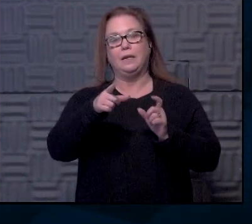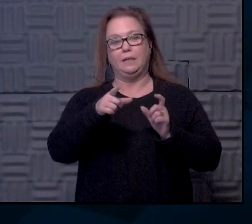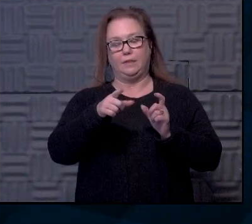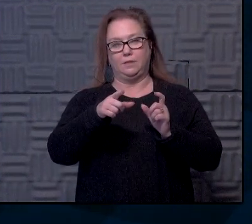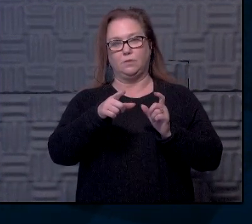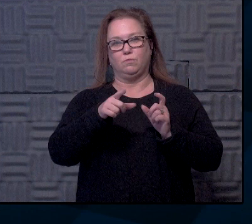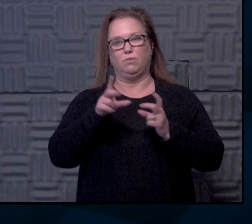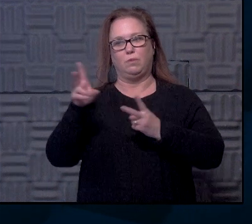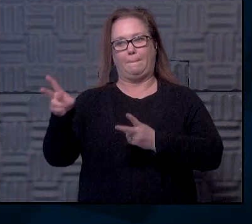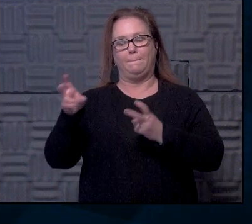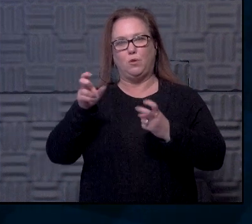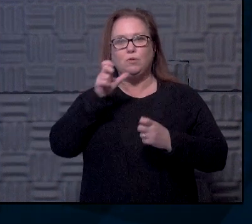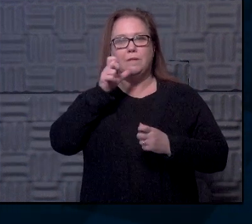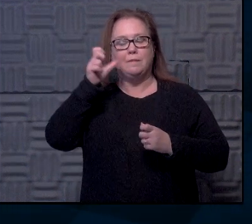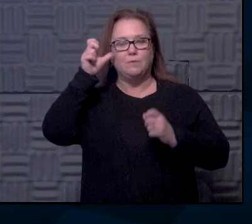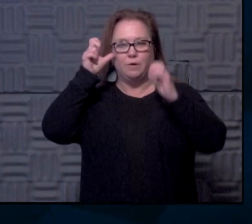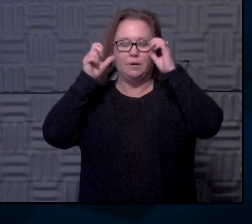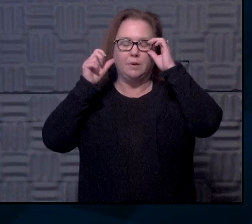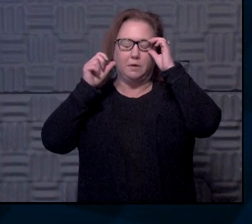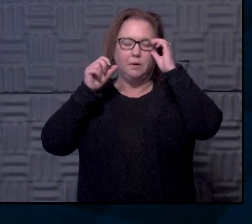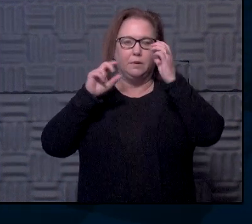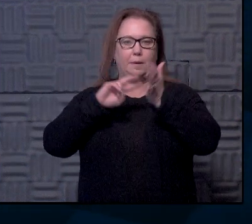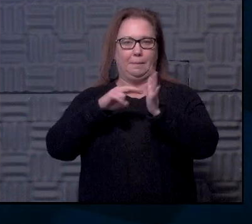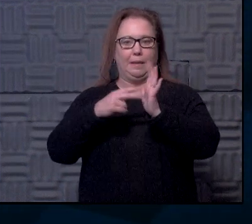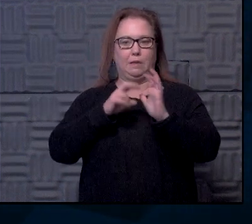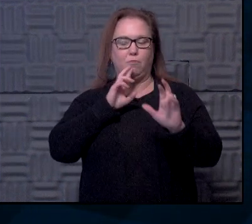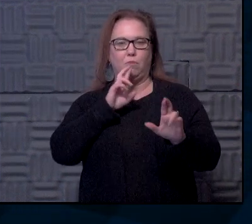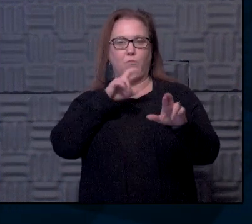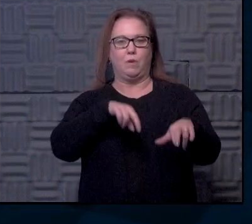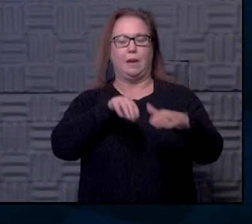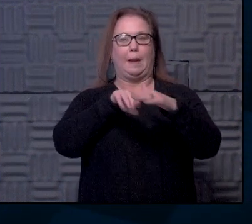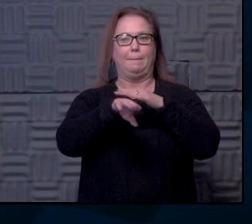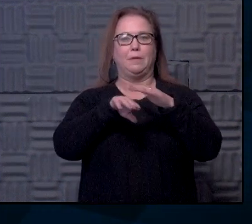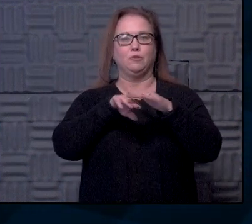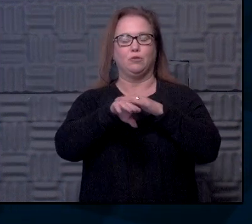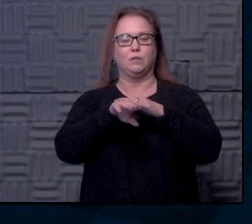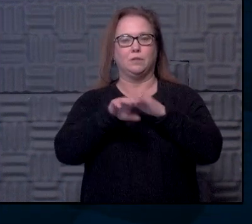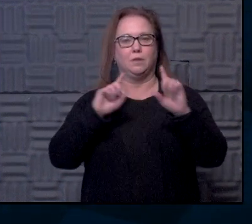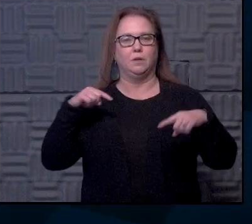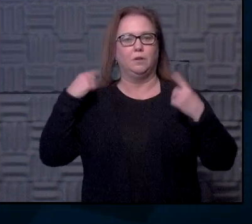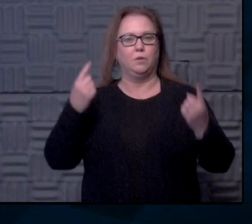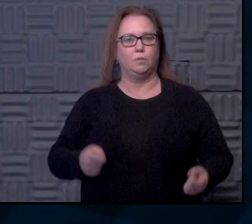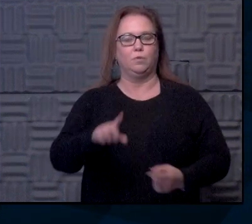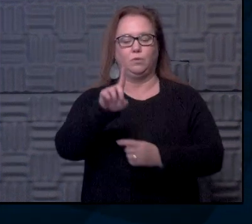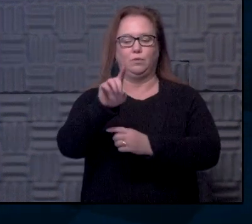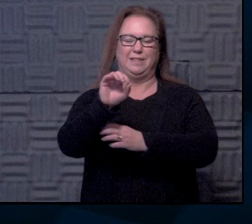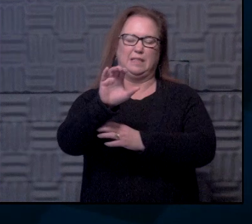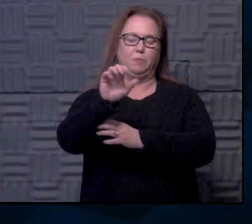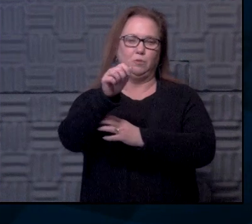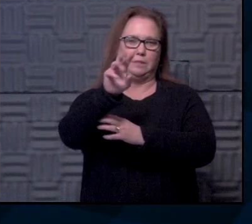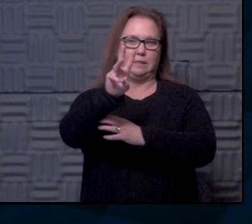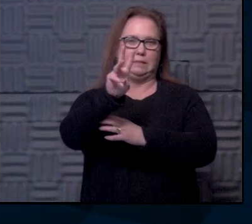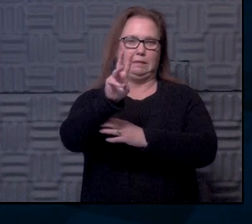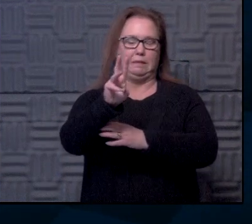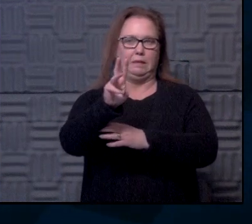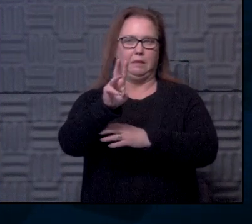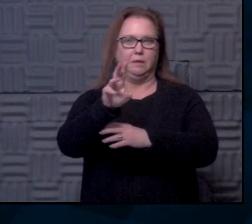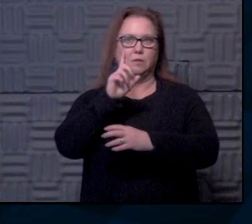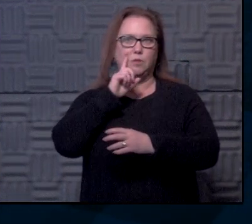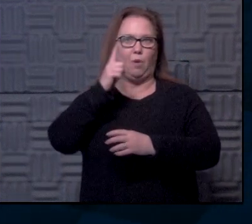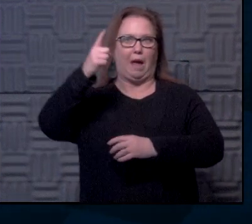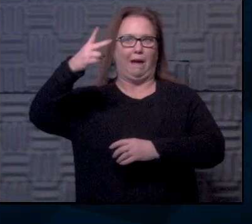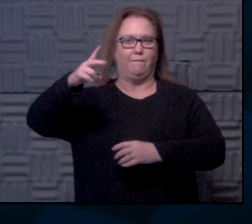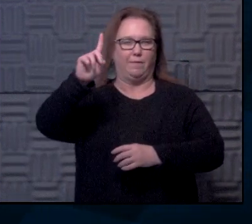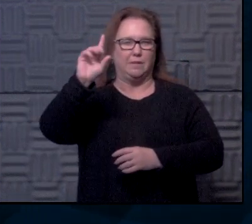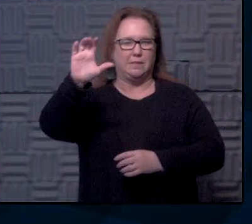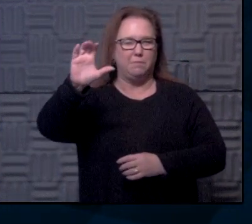that were pulled yesterday, which means that they were admissions reported through the 16th of December. So just over half of the